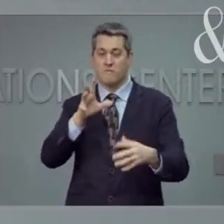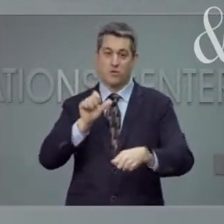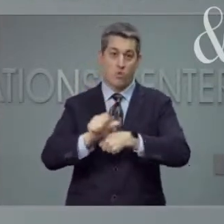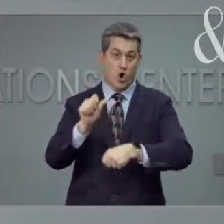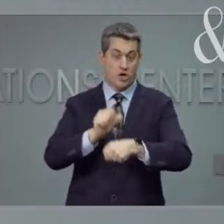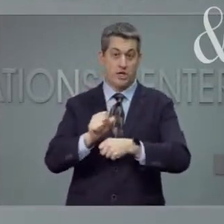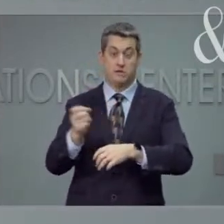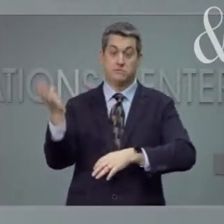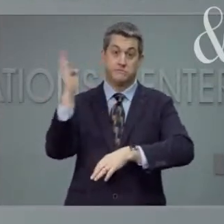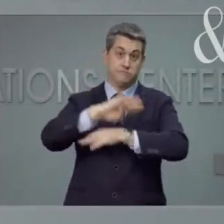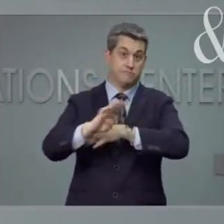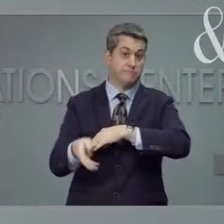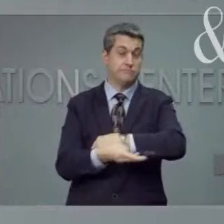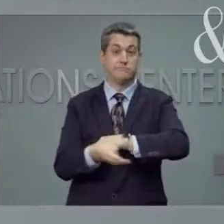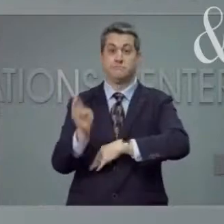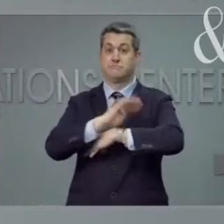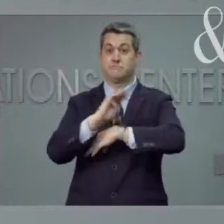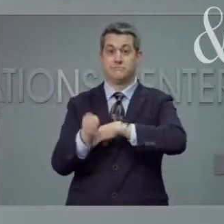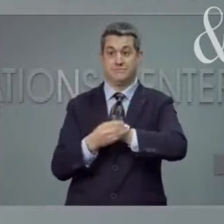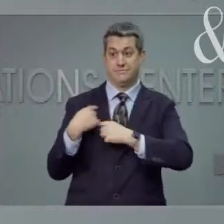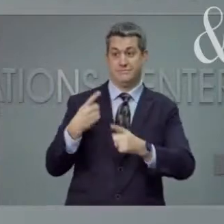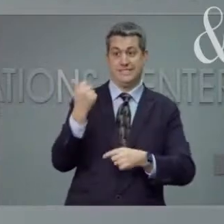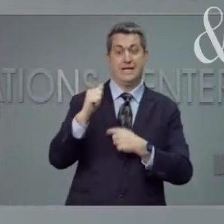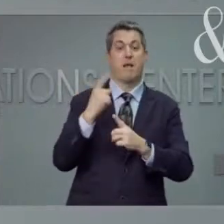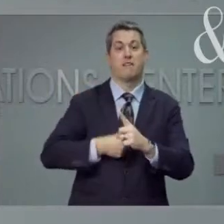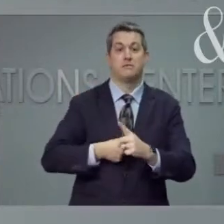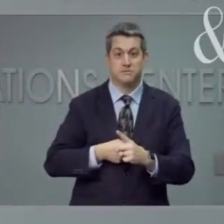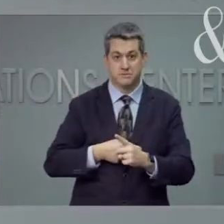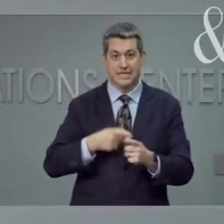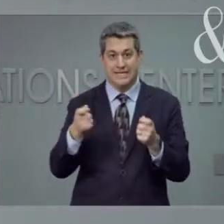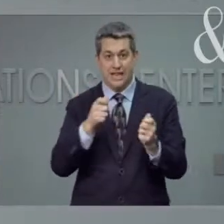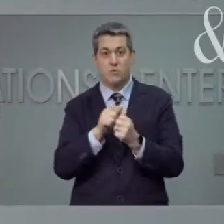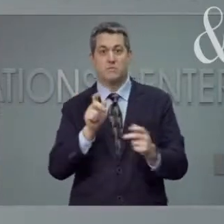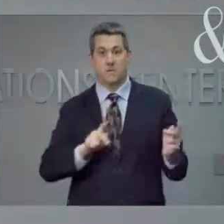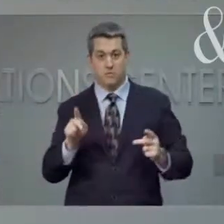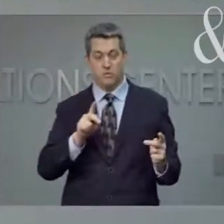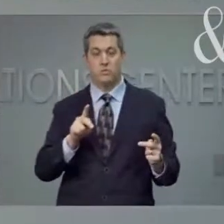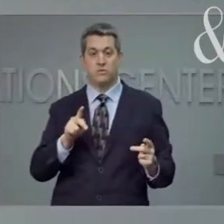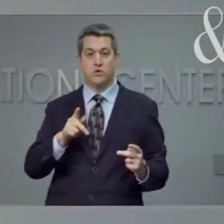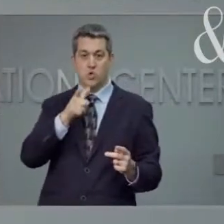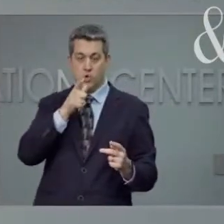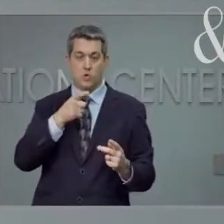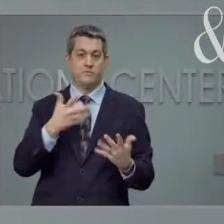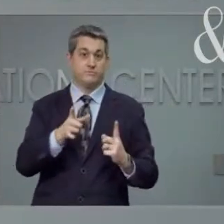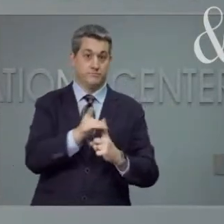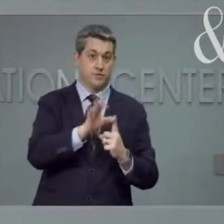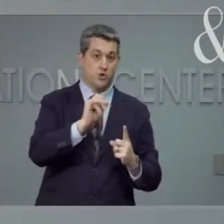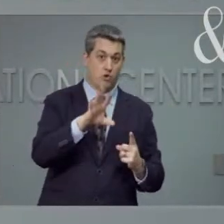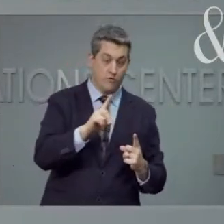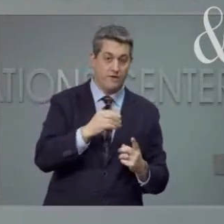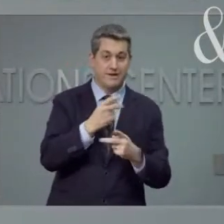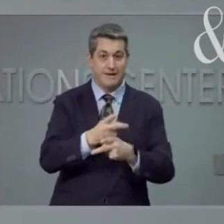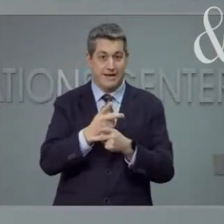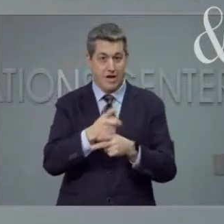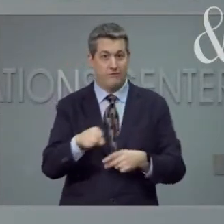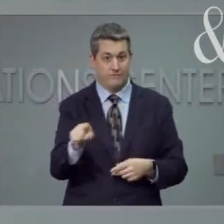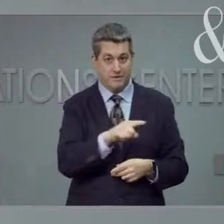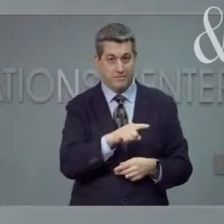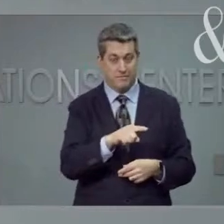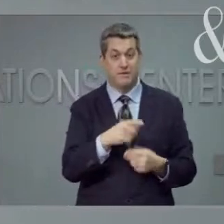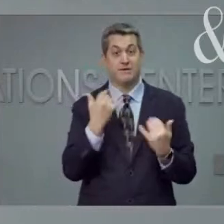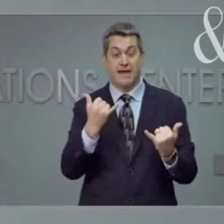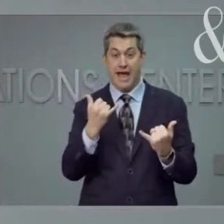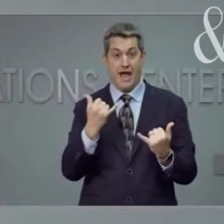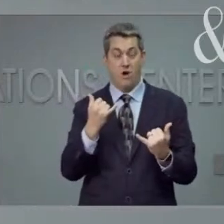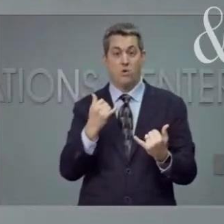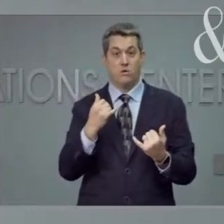day in and day out for the last 10 months, dealing with people with COVID and taking care of them. And now we're